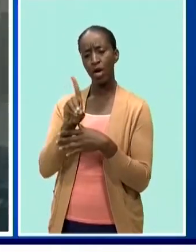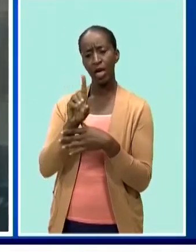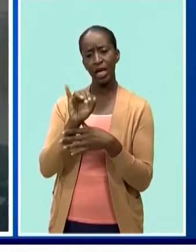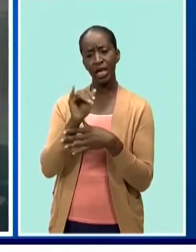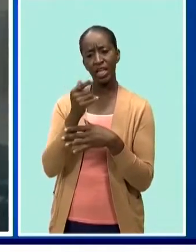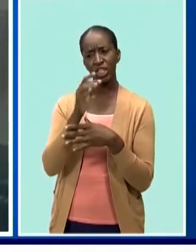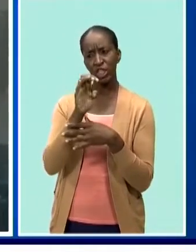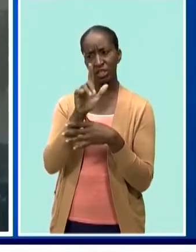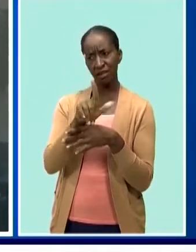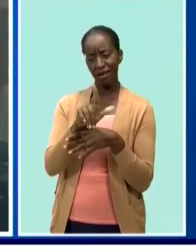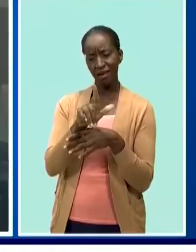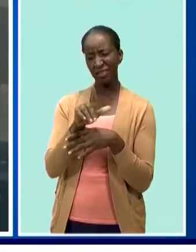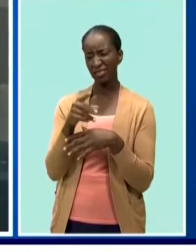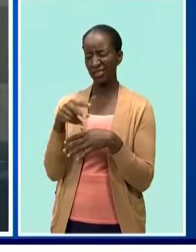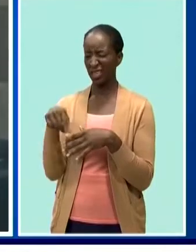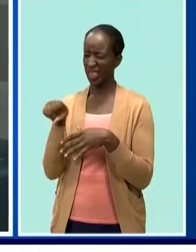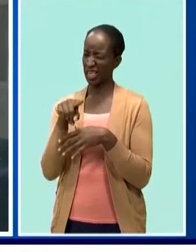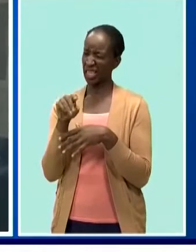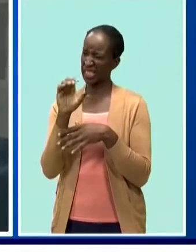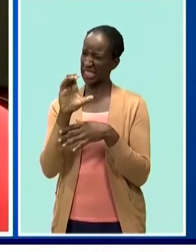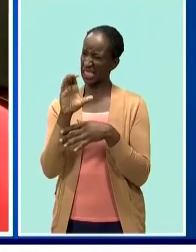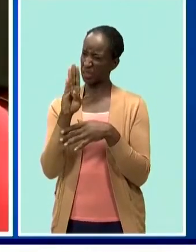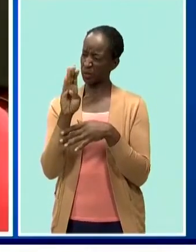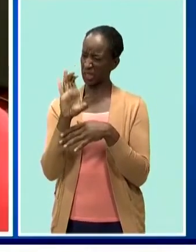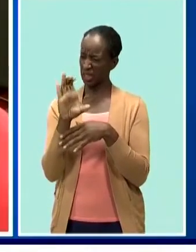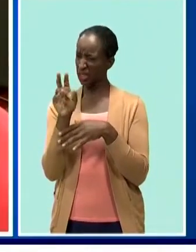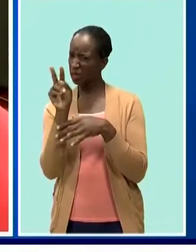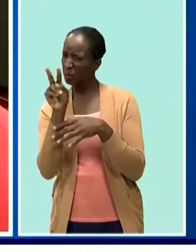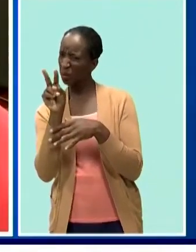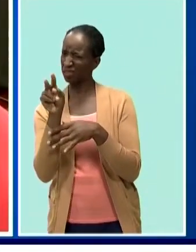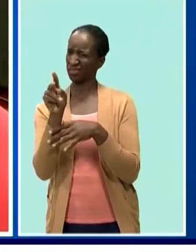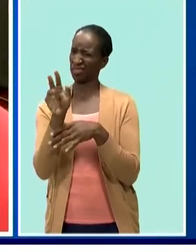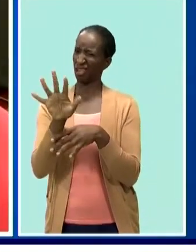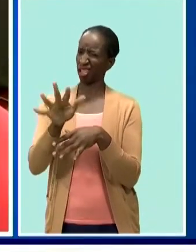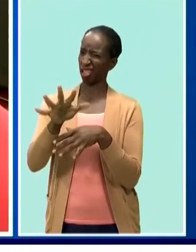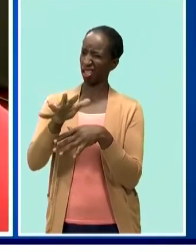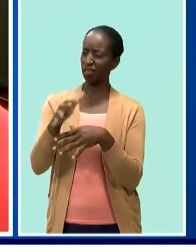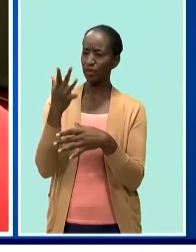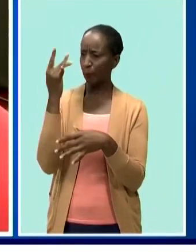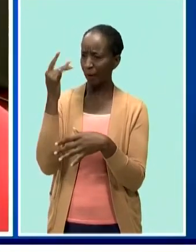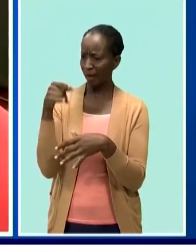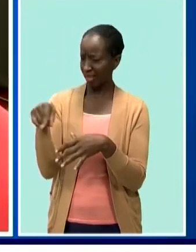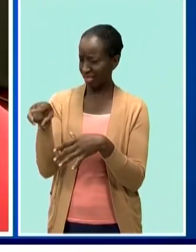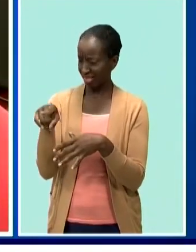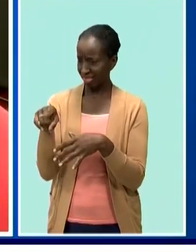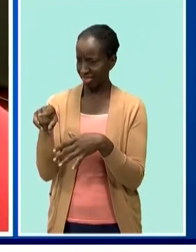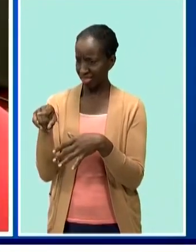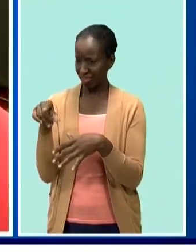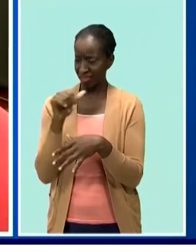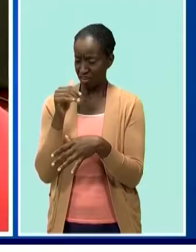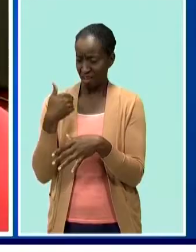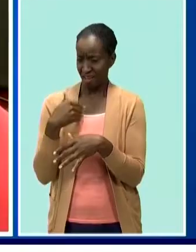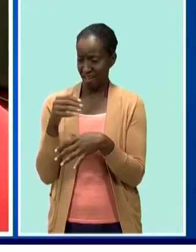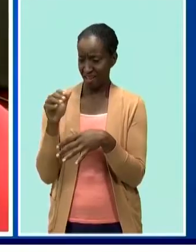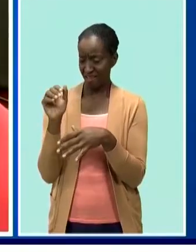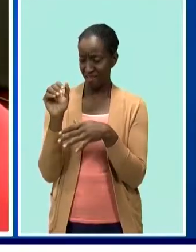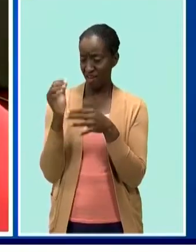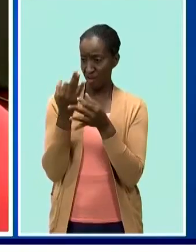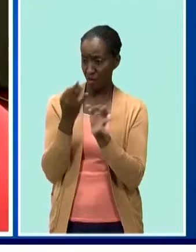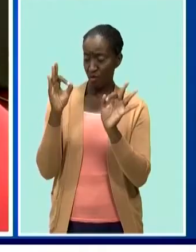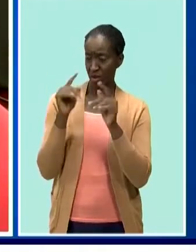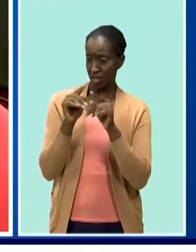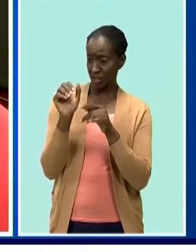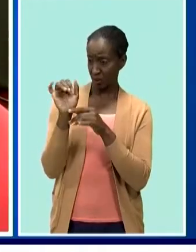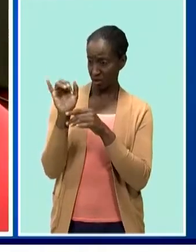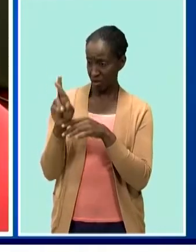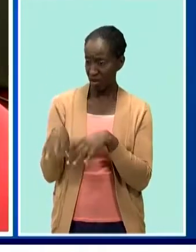their provider isn't purchasing the HD signal. They're getting an over-the-air feed, which they're picking up off of a regular